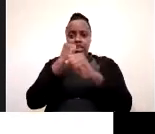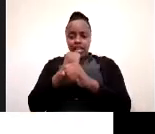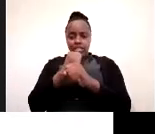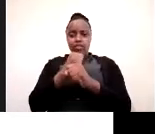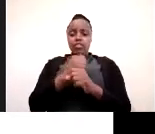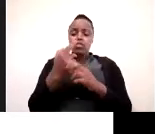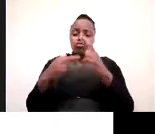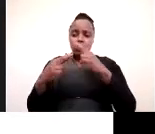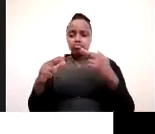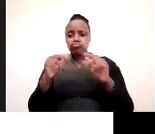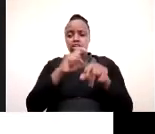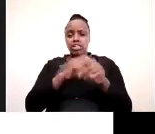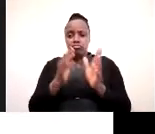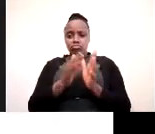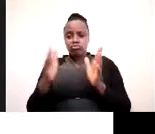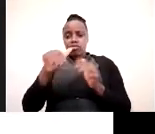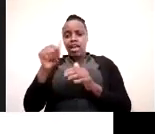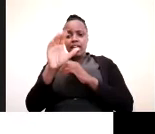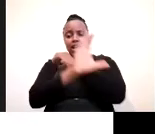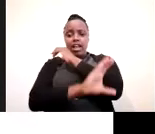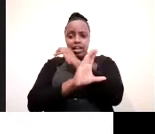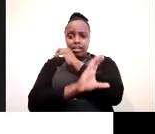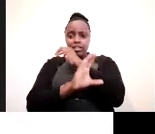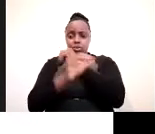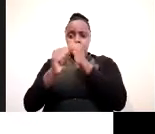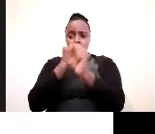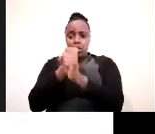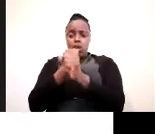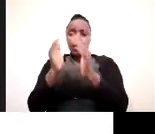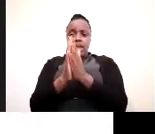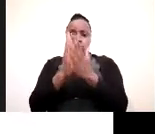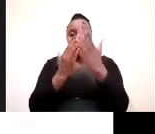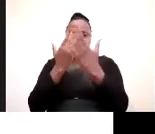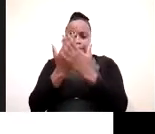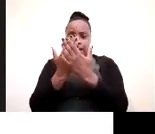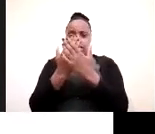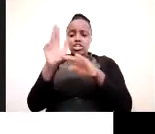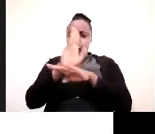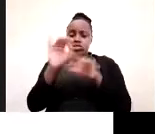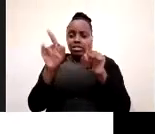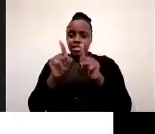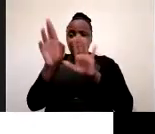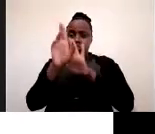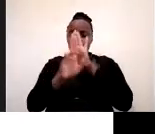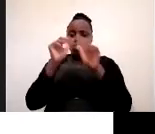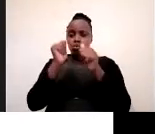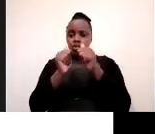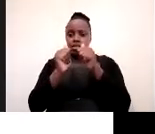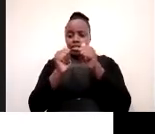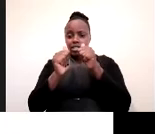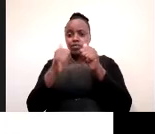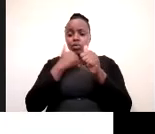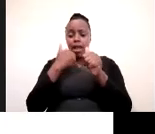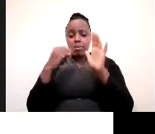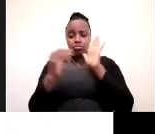period, third countries operators will have to apply the same rules as those which are set